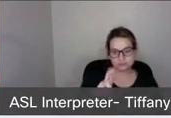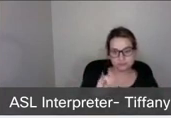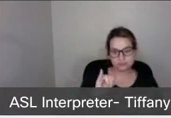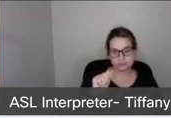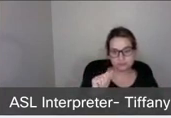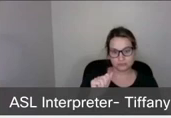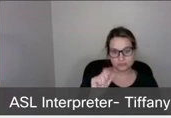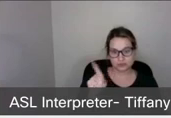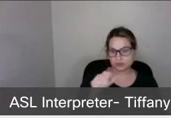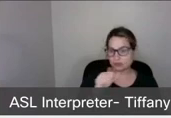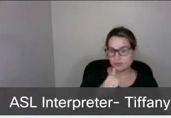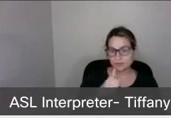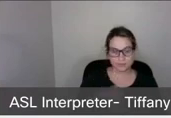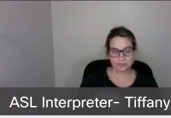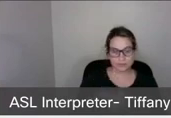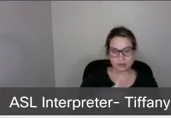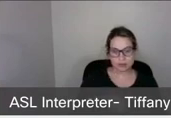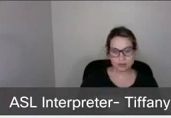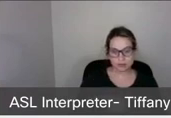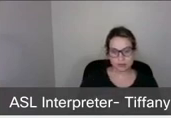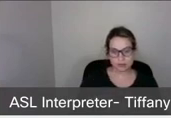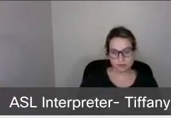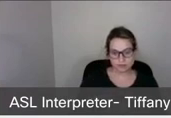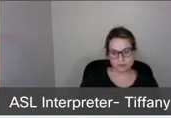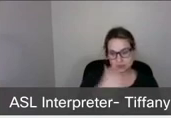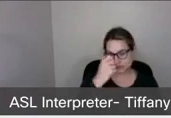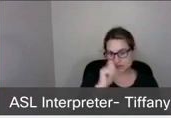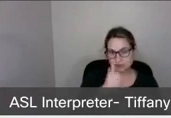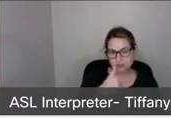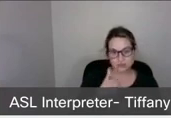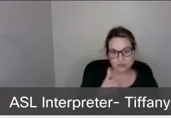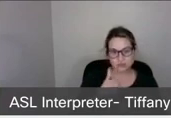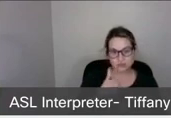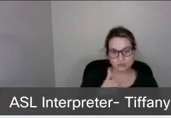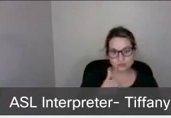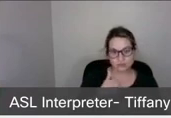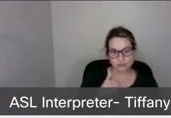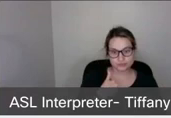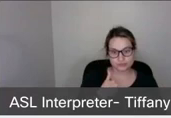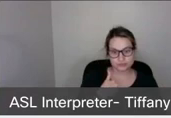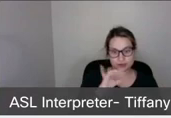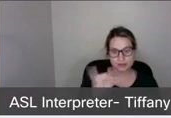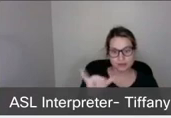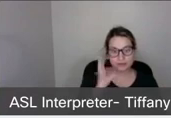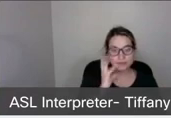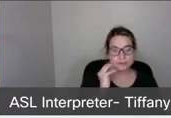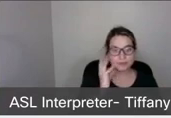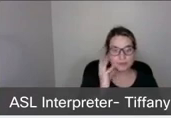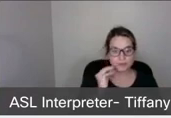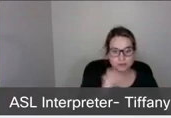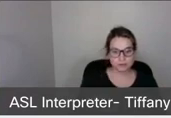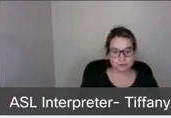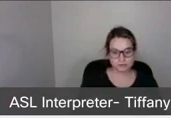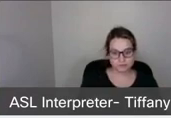Peoria should not be included, porque ellos no tienen, because they don't have la misma experiencia, the same experience, ya que